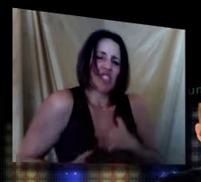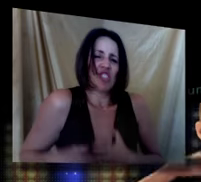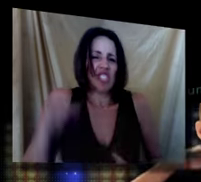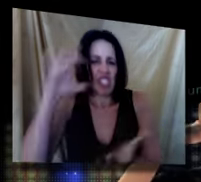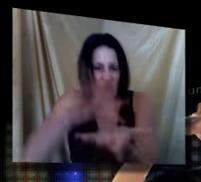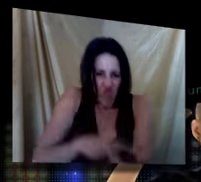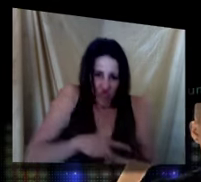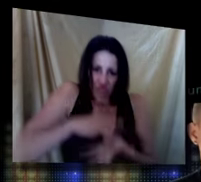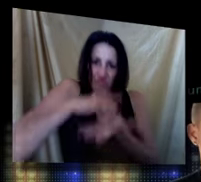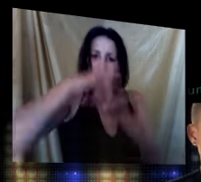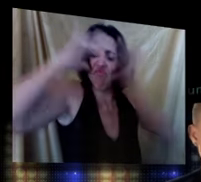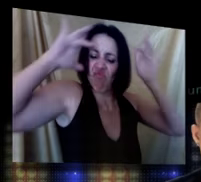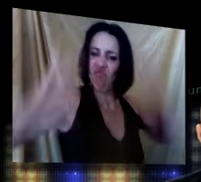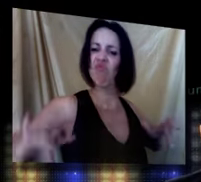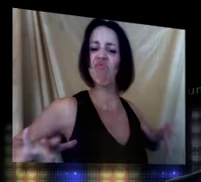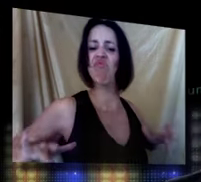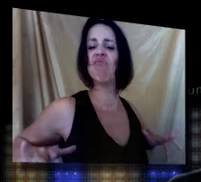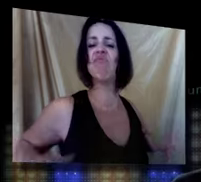Top of the